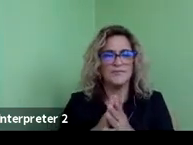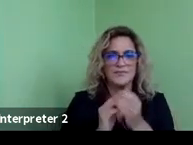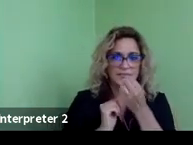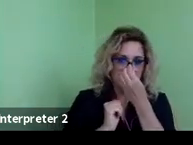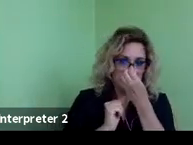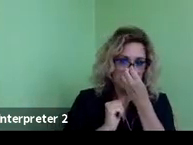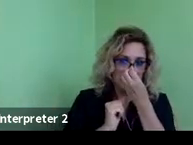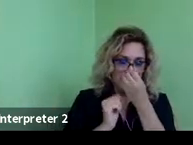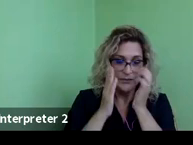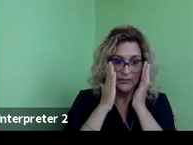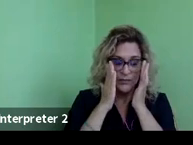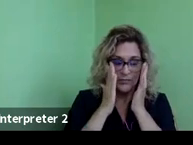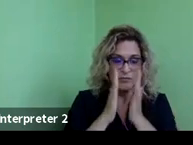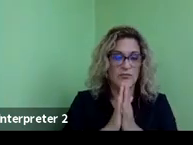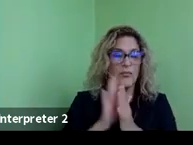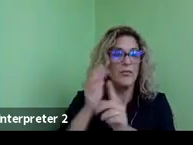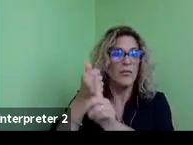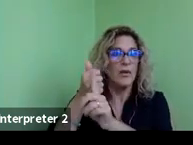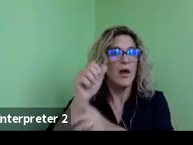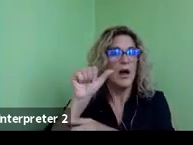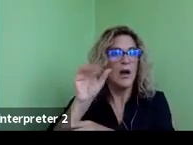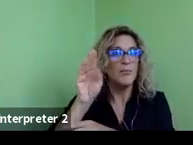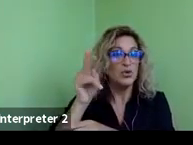So trying to find that specific question. That